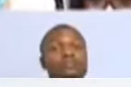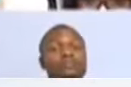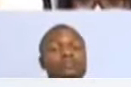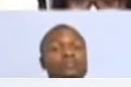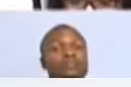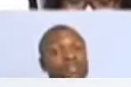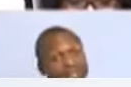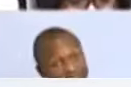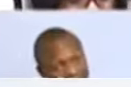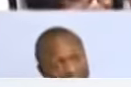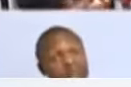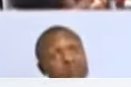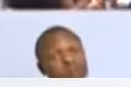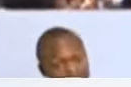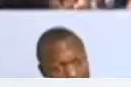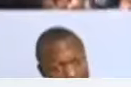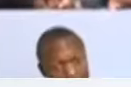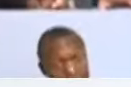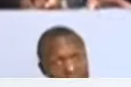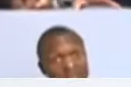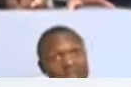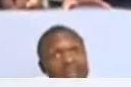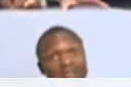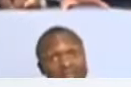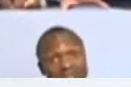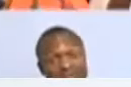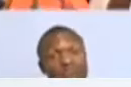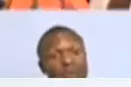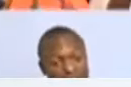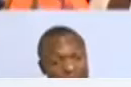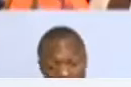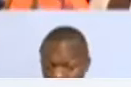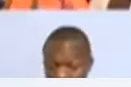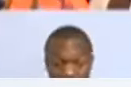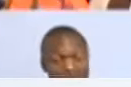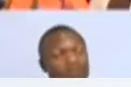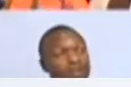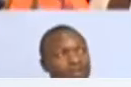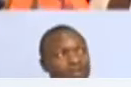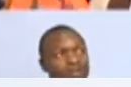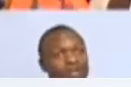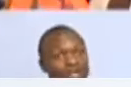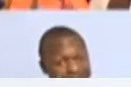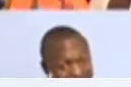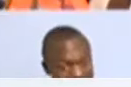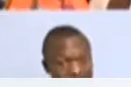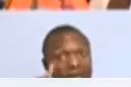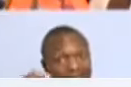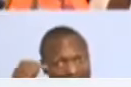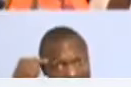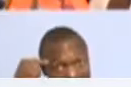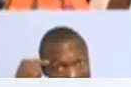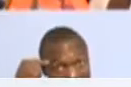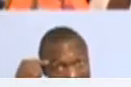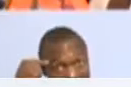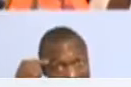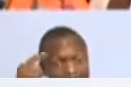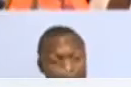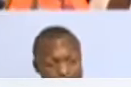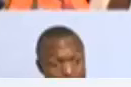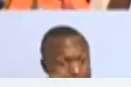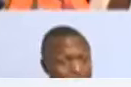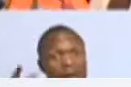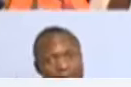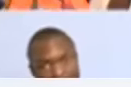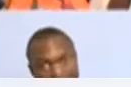We did. And when I say we did, all of us, because this is government, and Parliament is part of